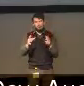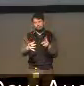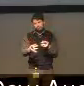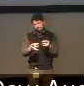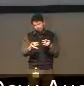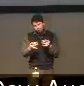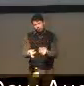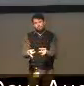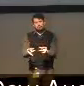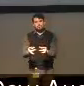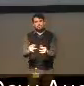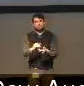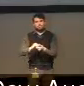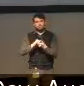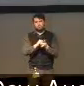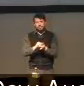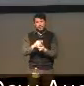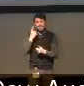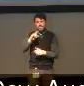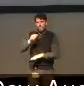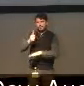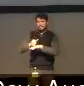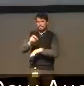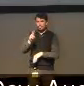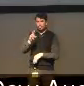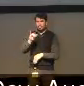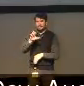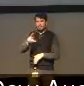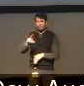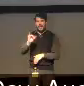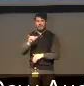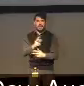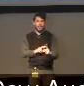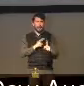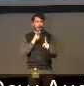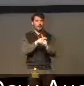development of the RICU and expand even further across the institution.